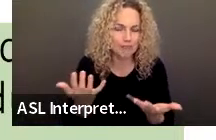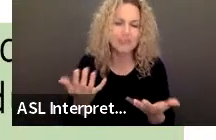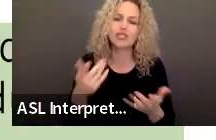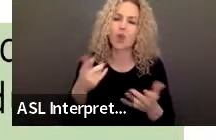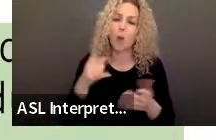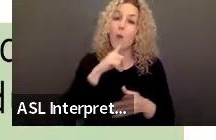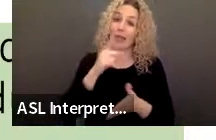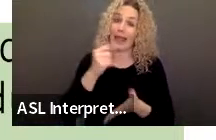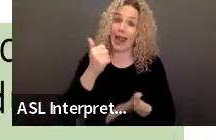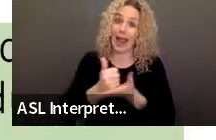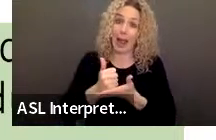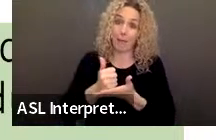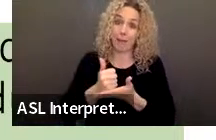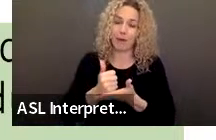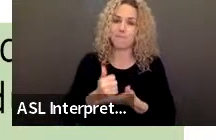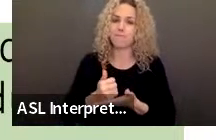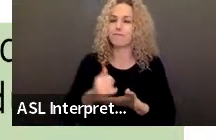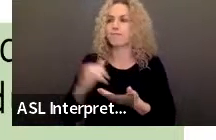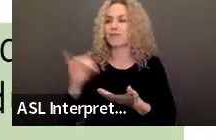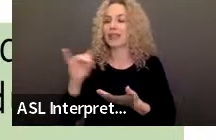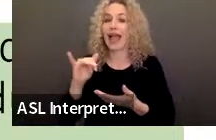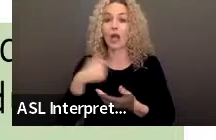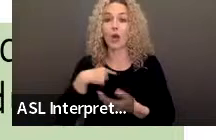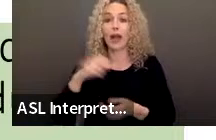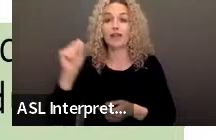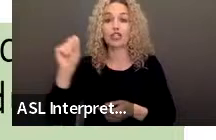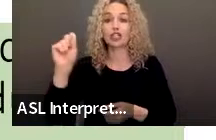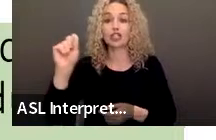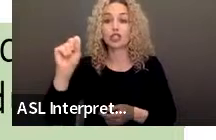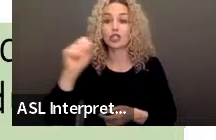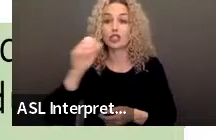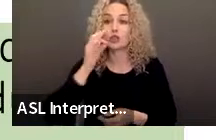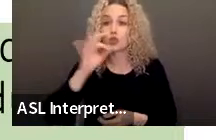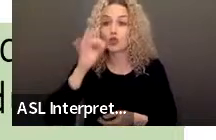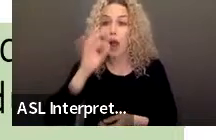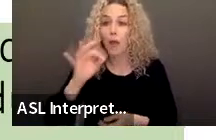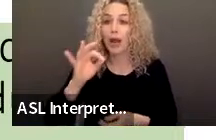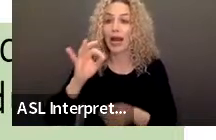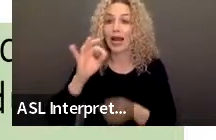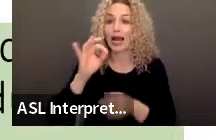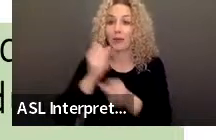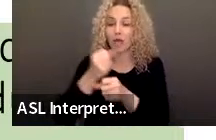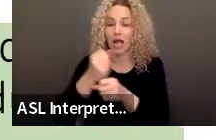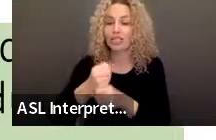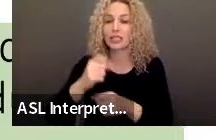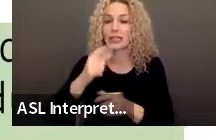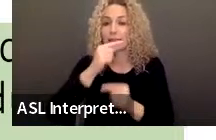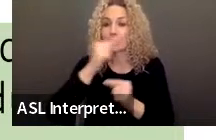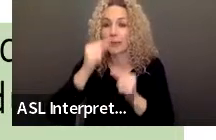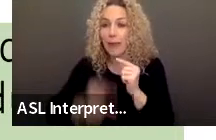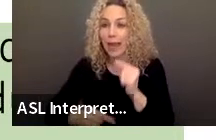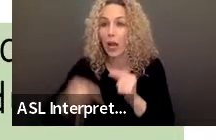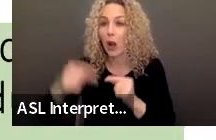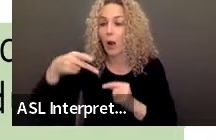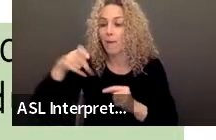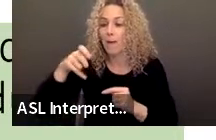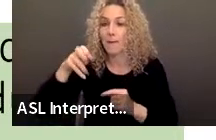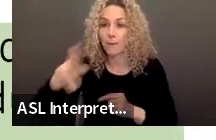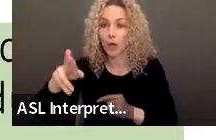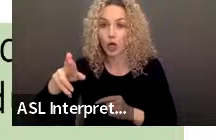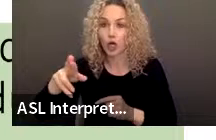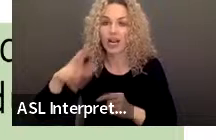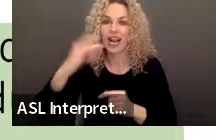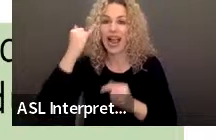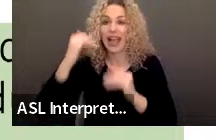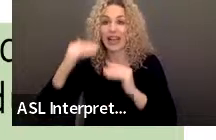able to take things like our strawberry production, our tomatoes, our peppers, and turn excess production